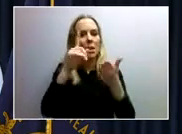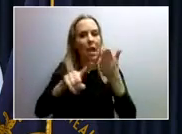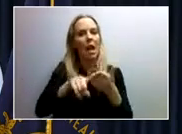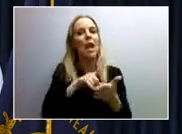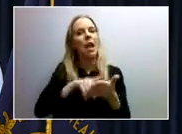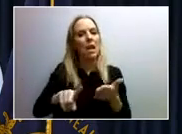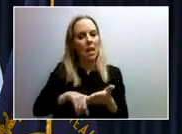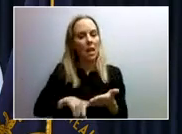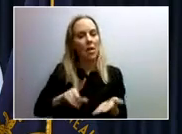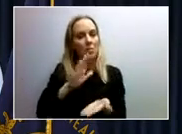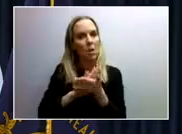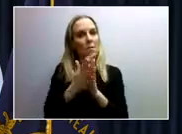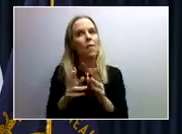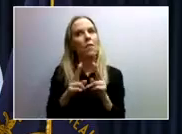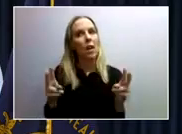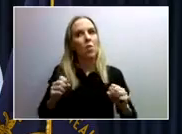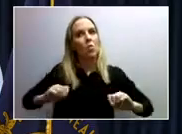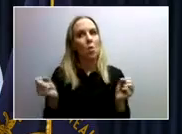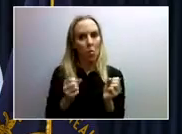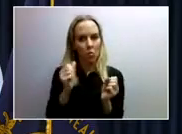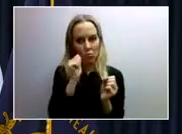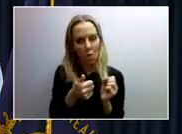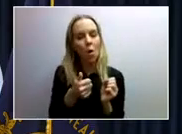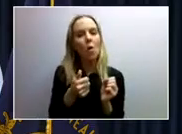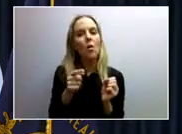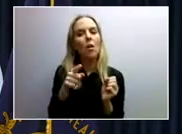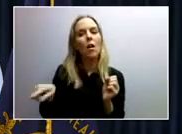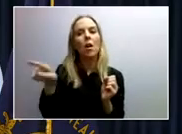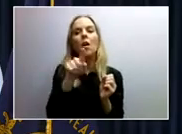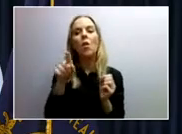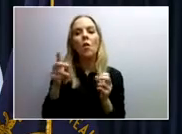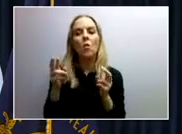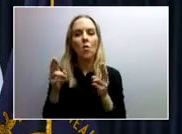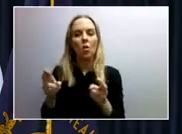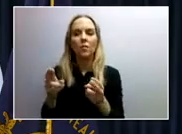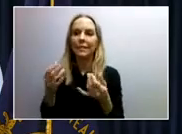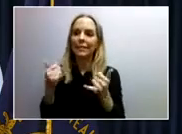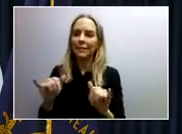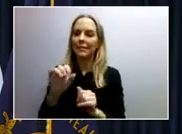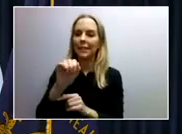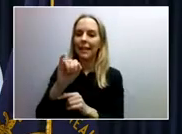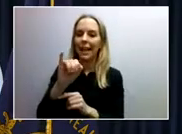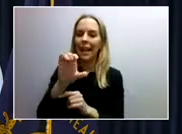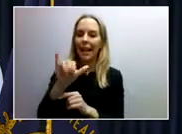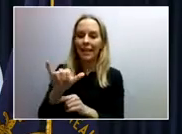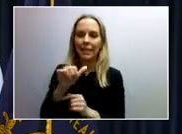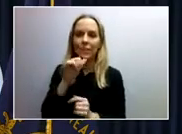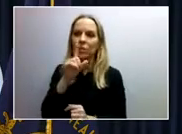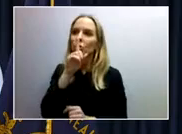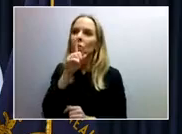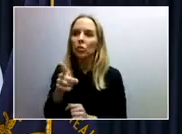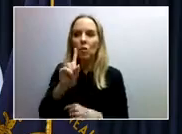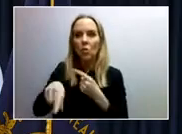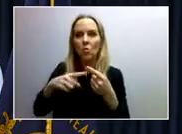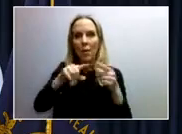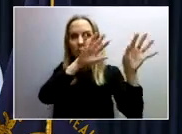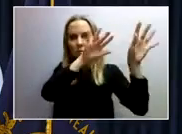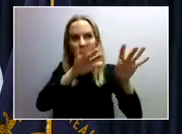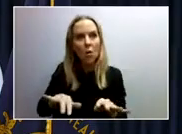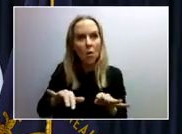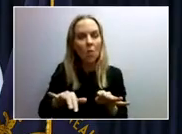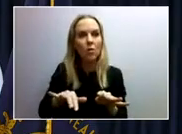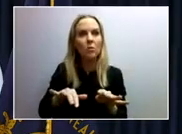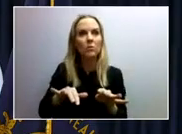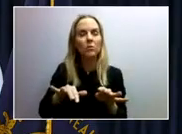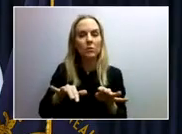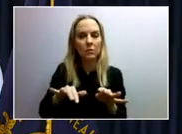cold tomorrow. Roads are still likely going to be icy, and we're not entirely sure when the snow will fall and